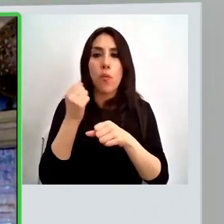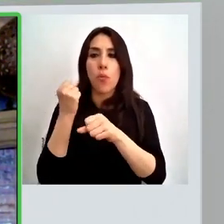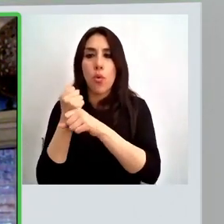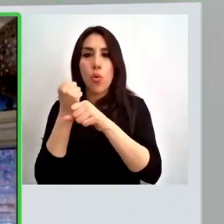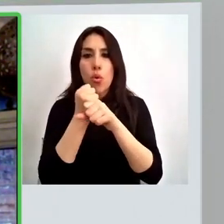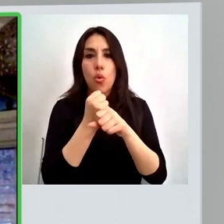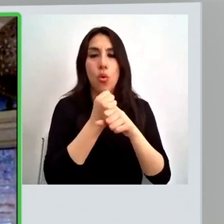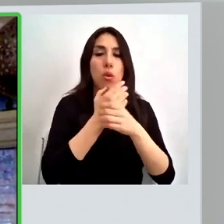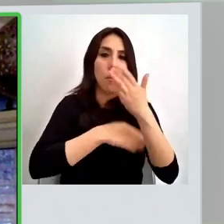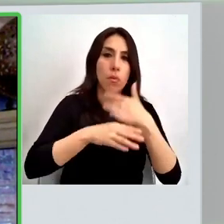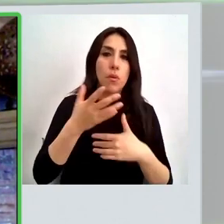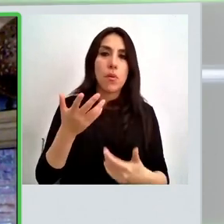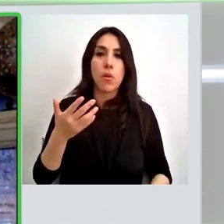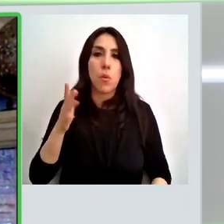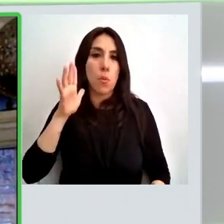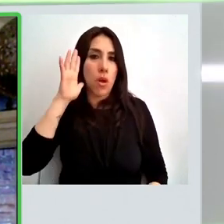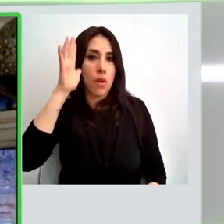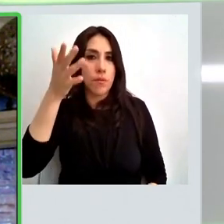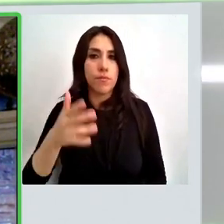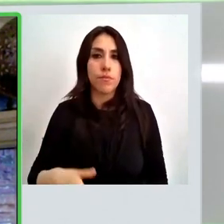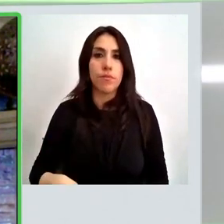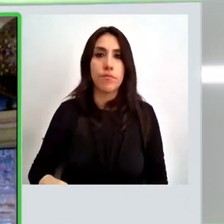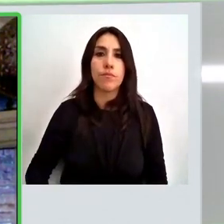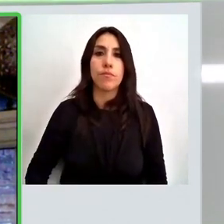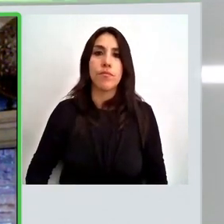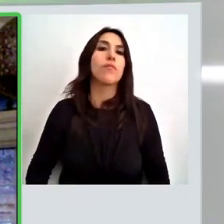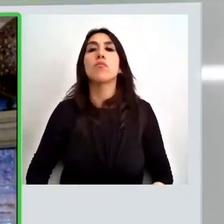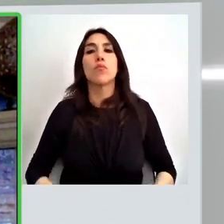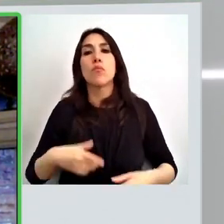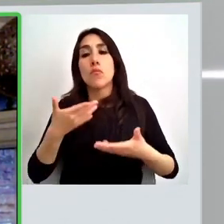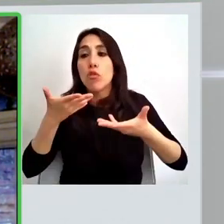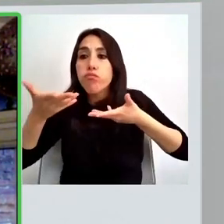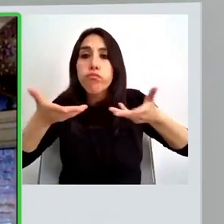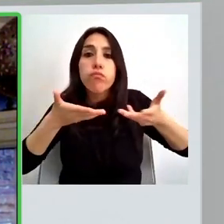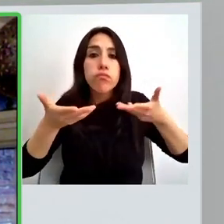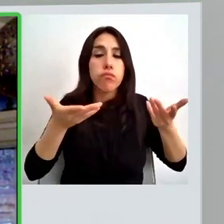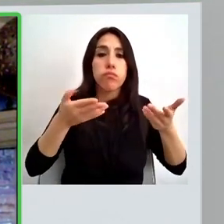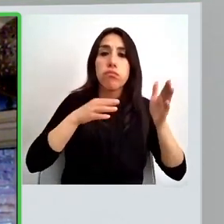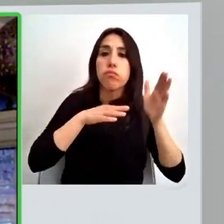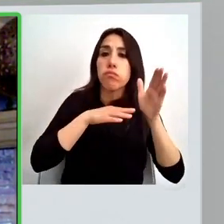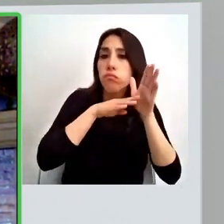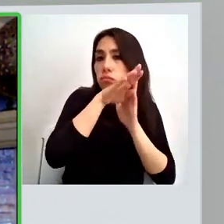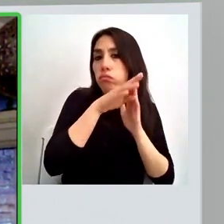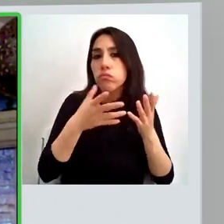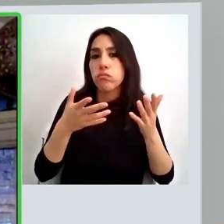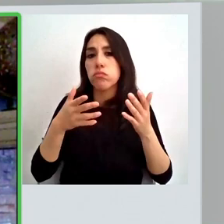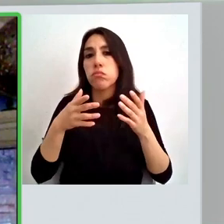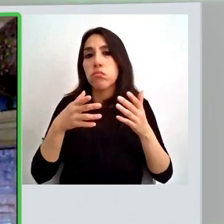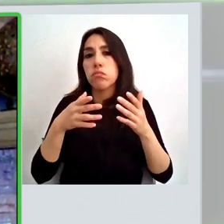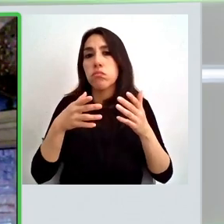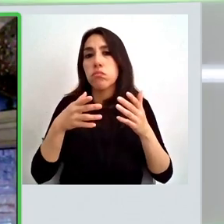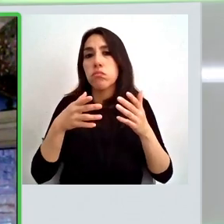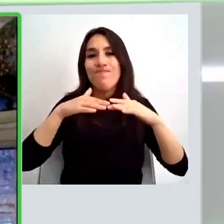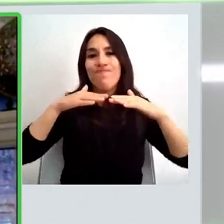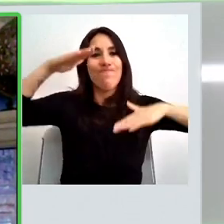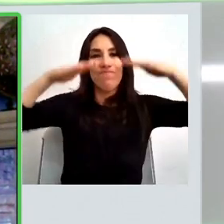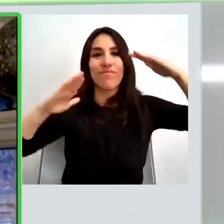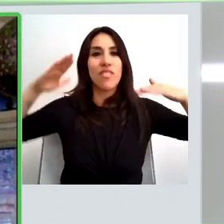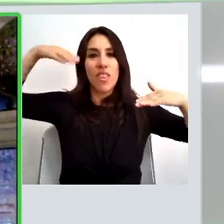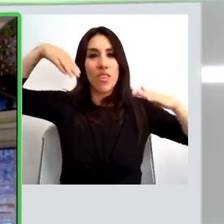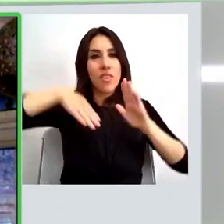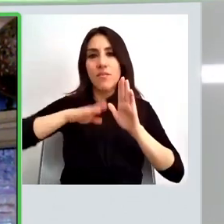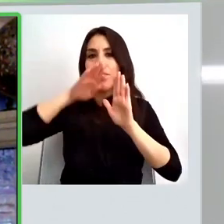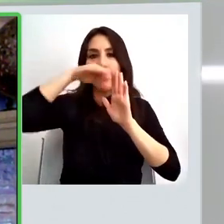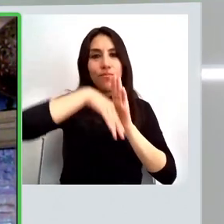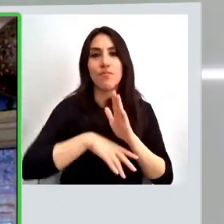and the statistics about people with disabilities working within that company or more generally